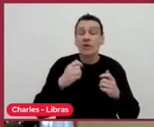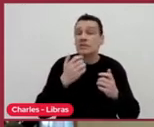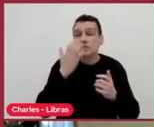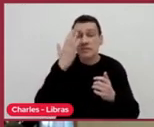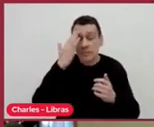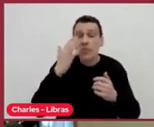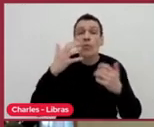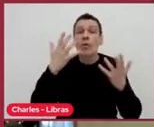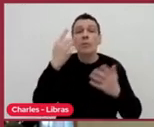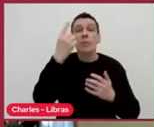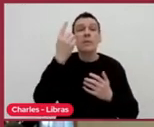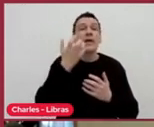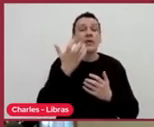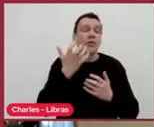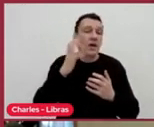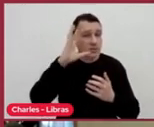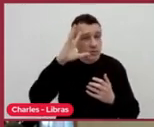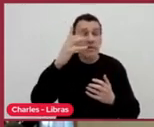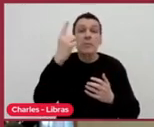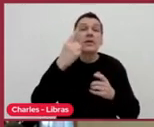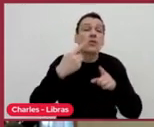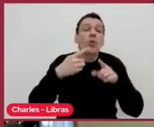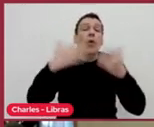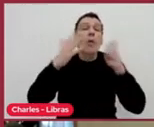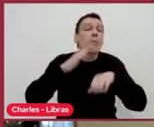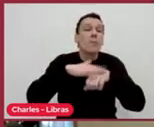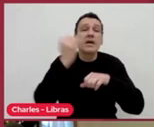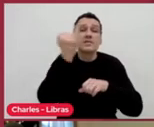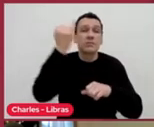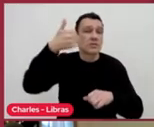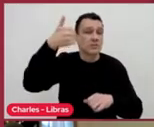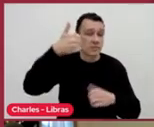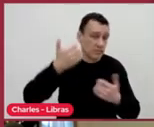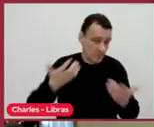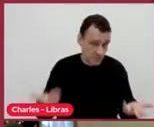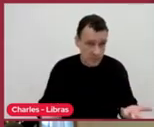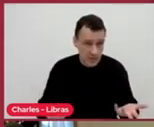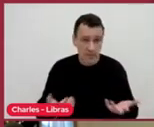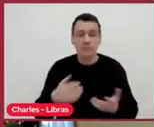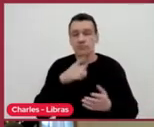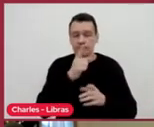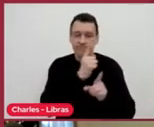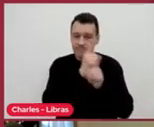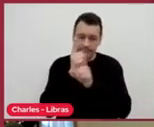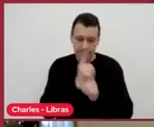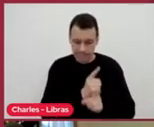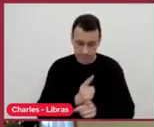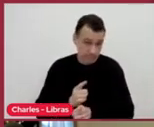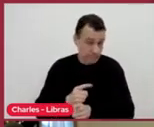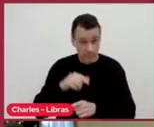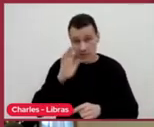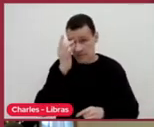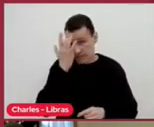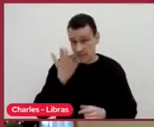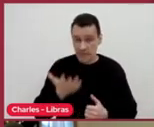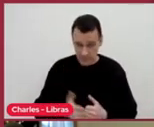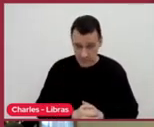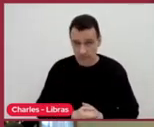other, and it's dynamic, so you can like prioritize with a function. And